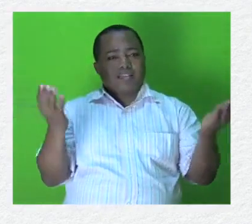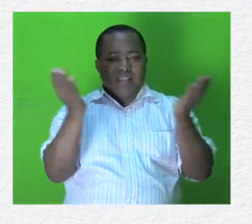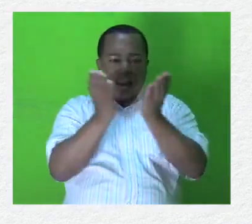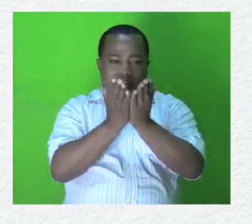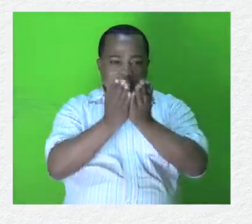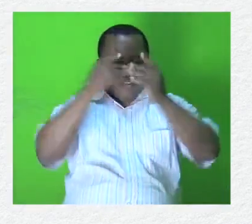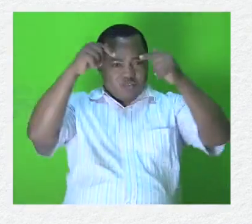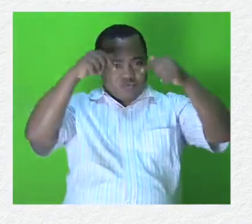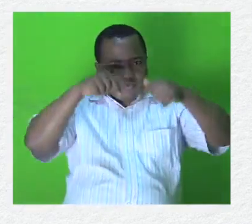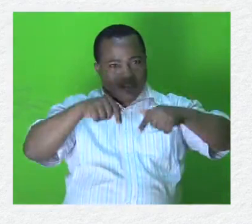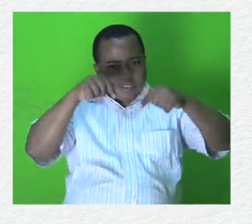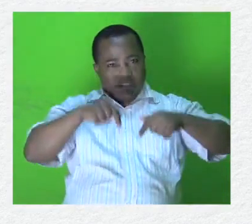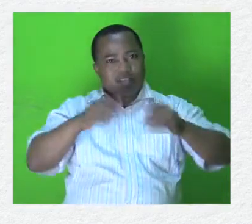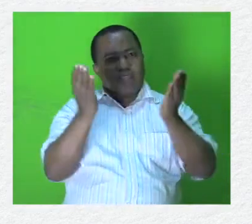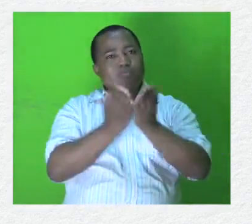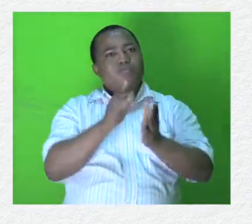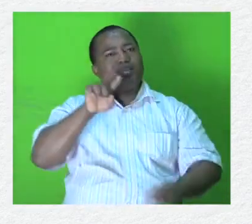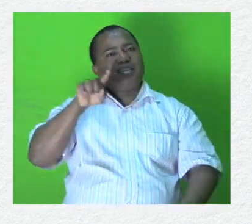lesson.